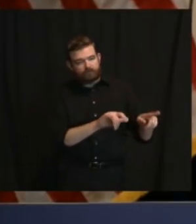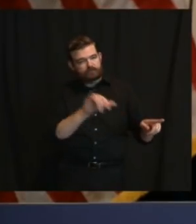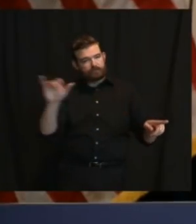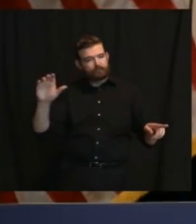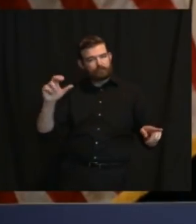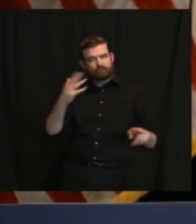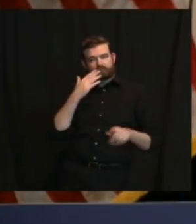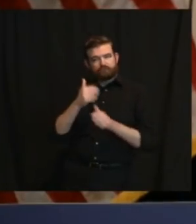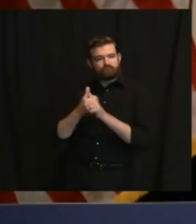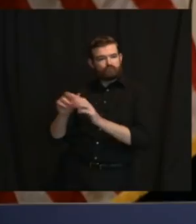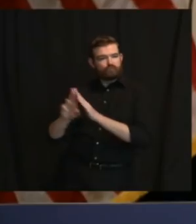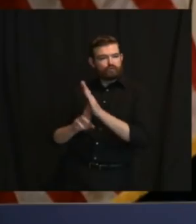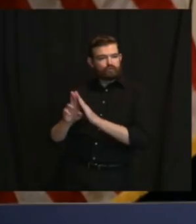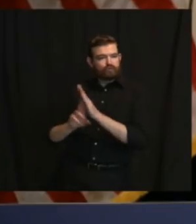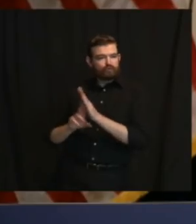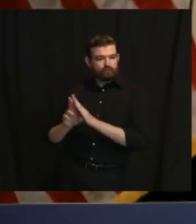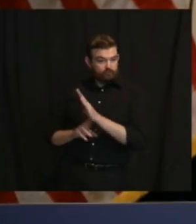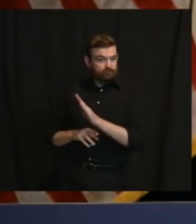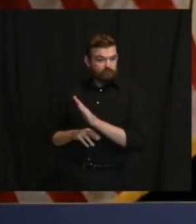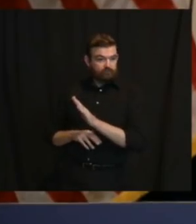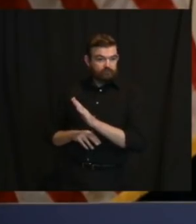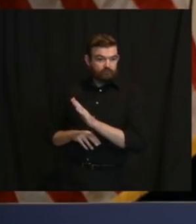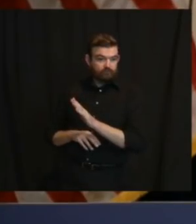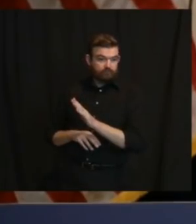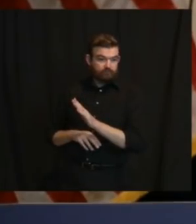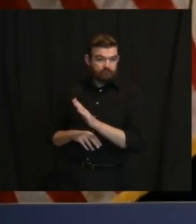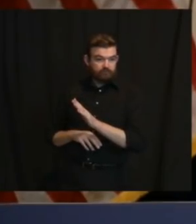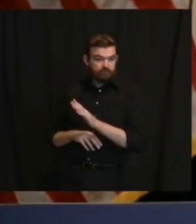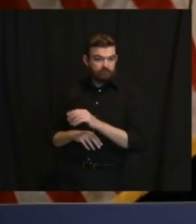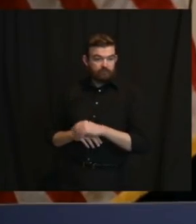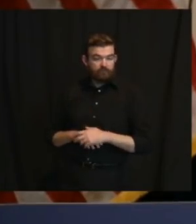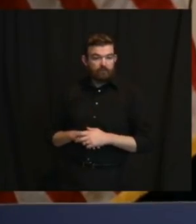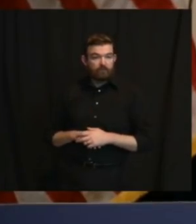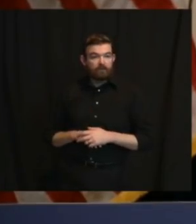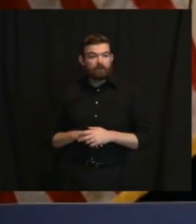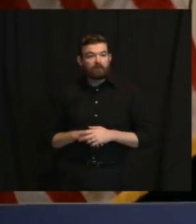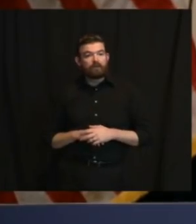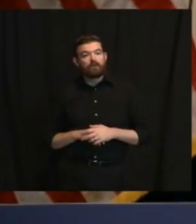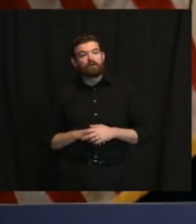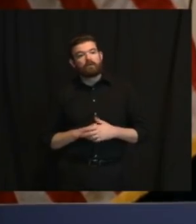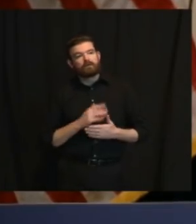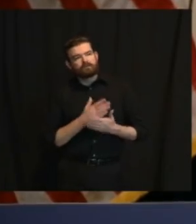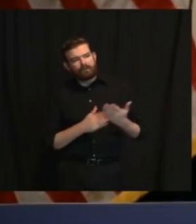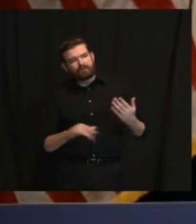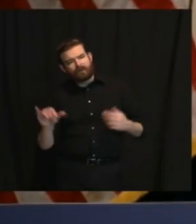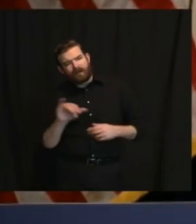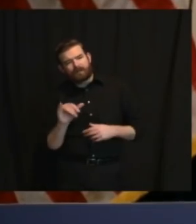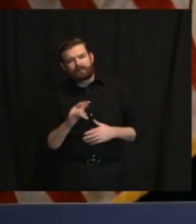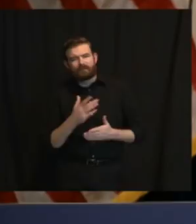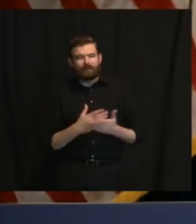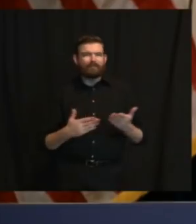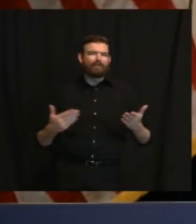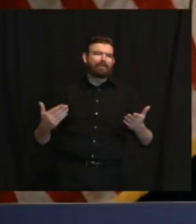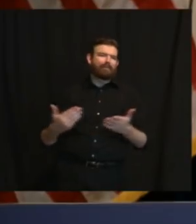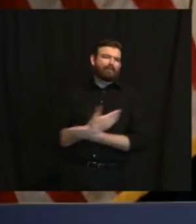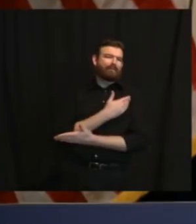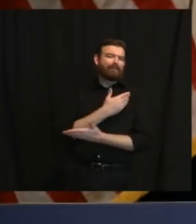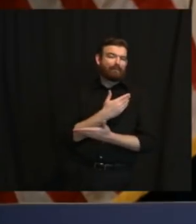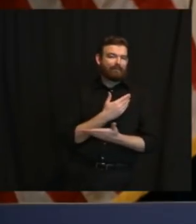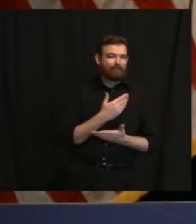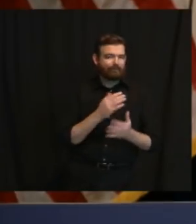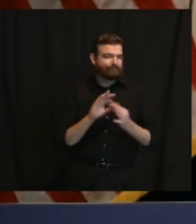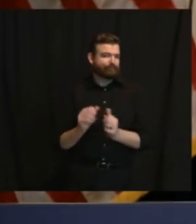in some ways like it always has, and in some ways like it never has. And folks have to understand that. We're going